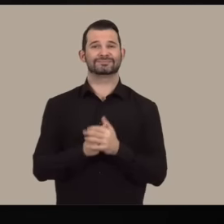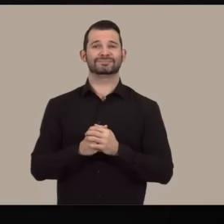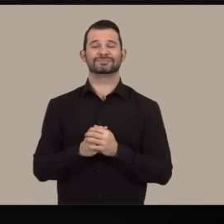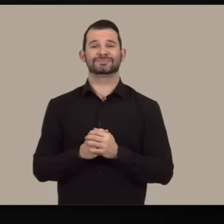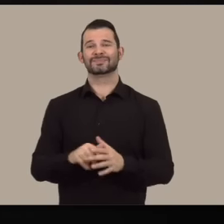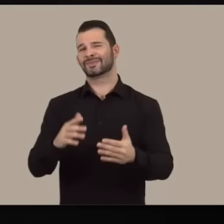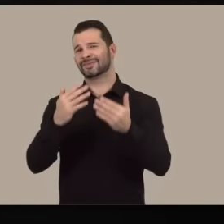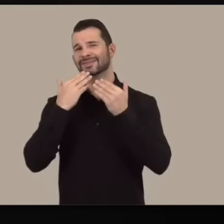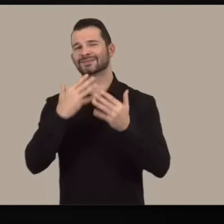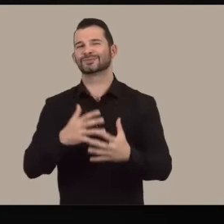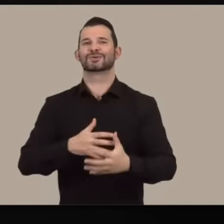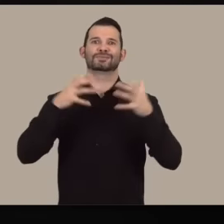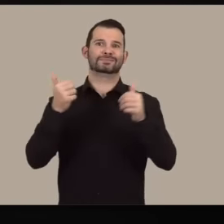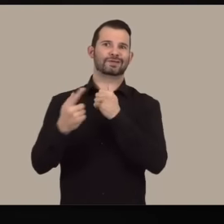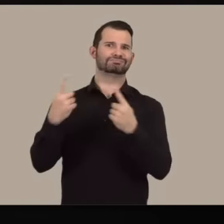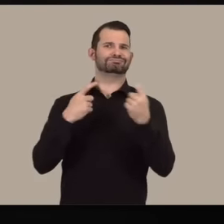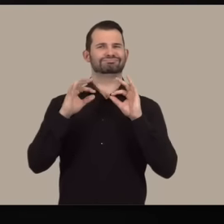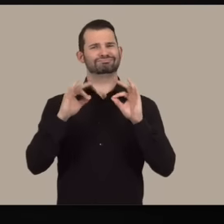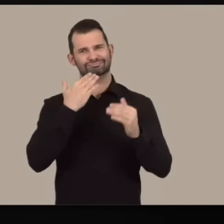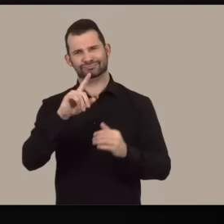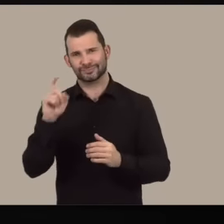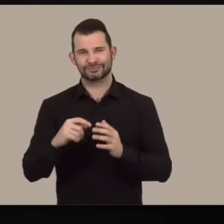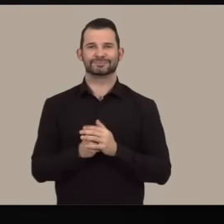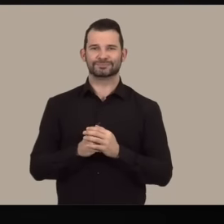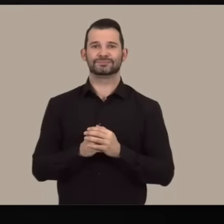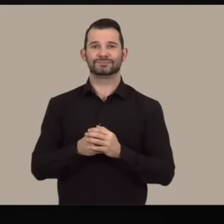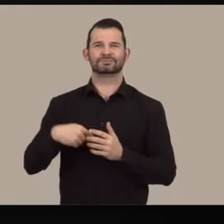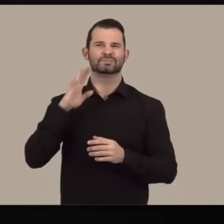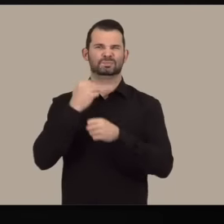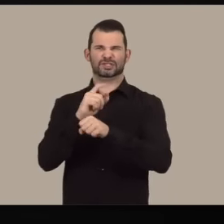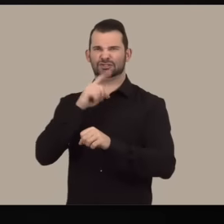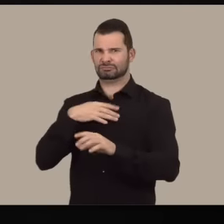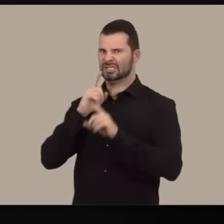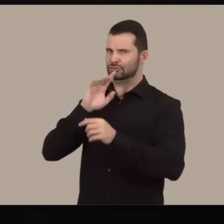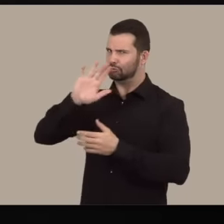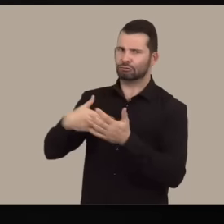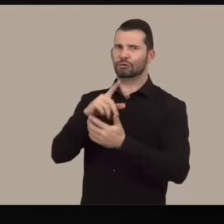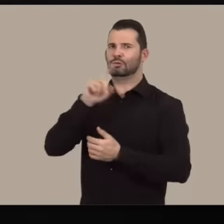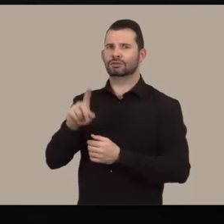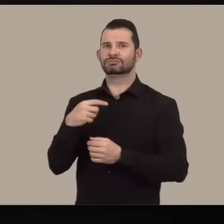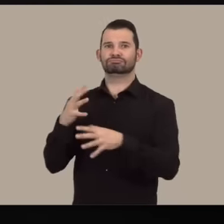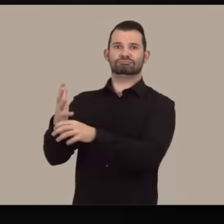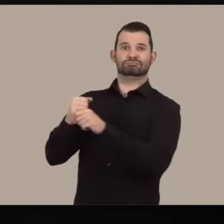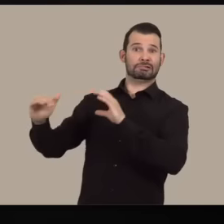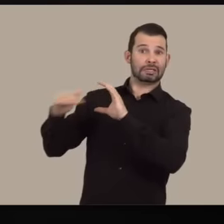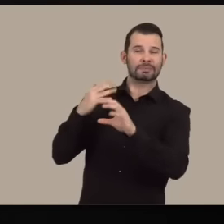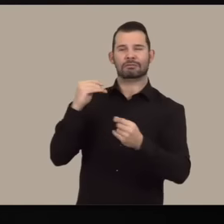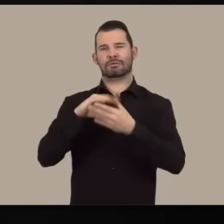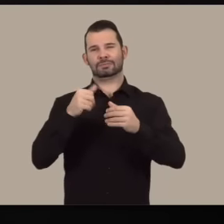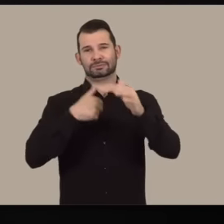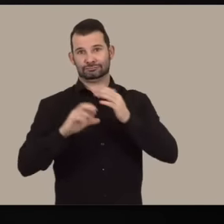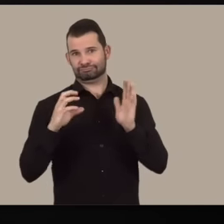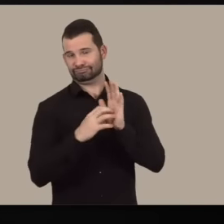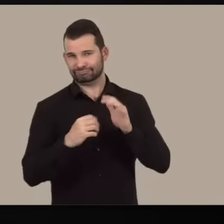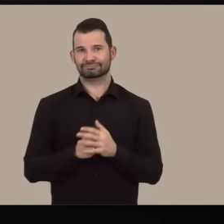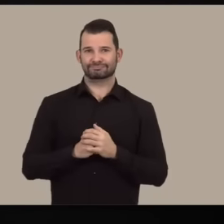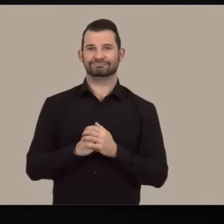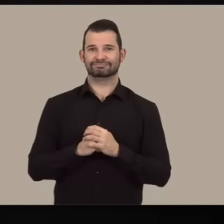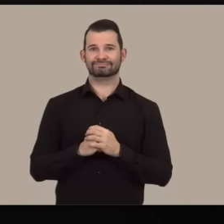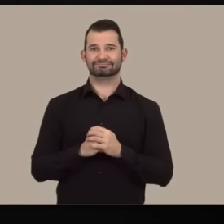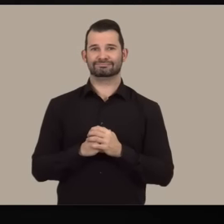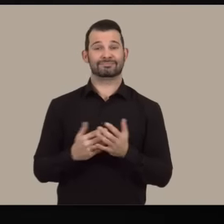we're done with our Q&A session. Thank you so much for everyone's questions. We'll make sure we answer all the questions that we've received